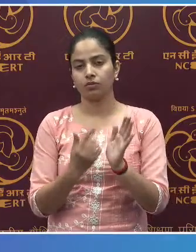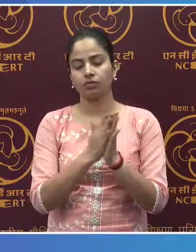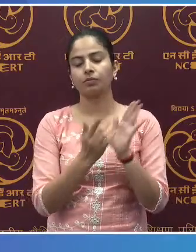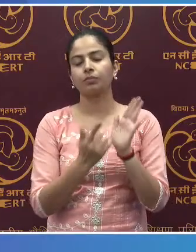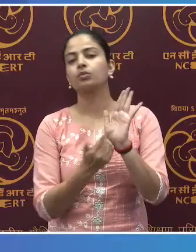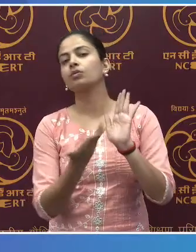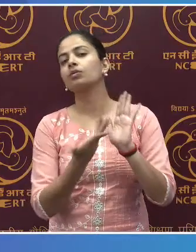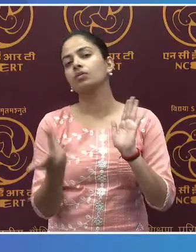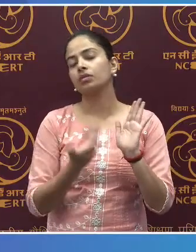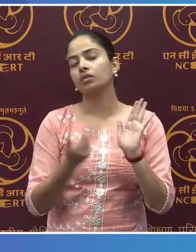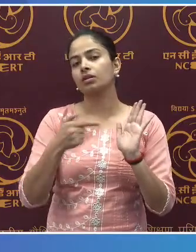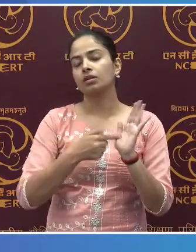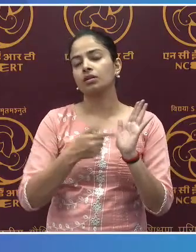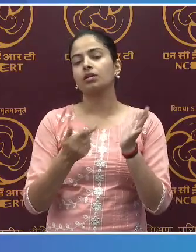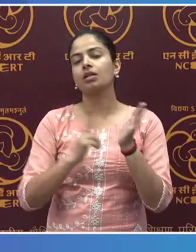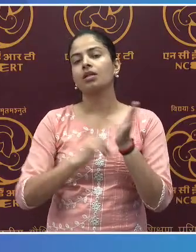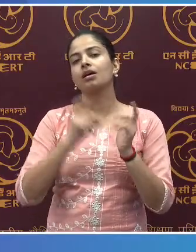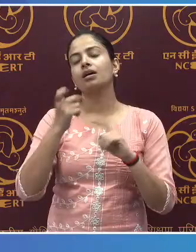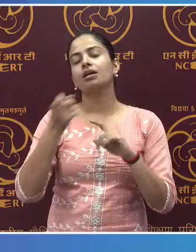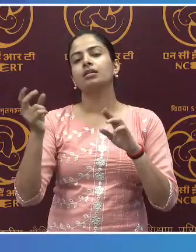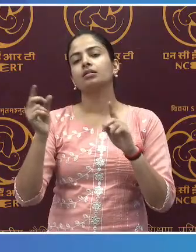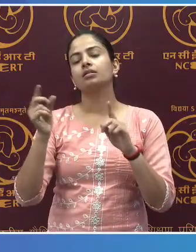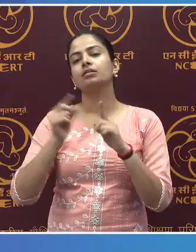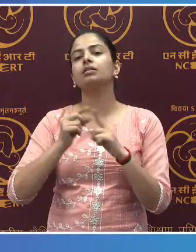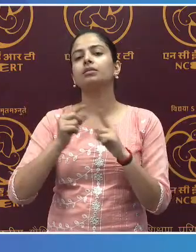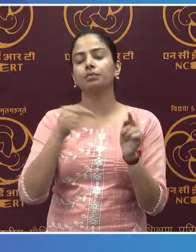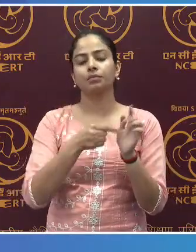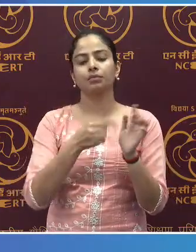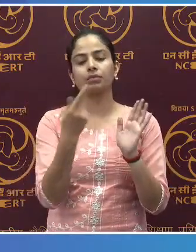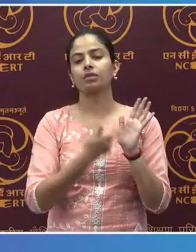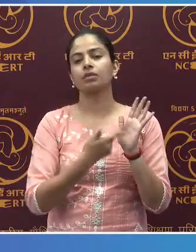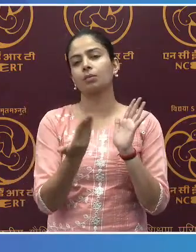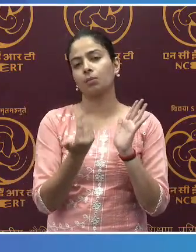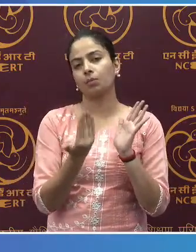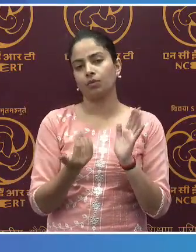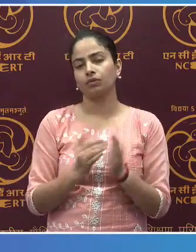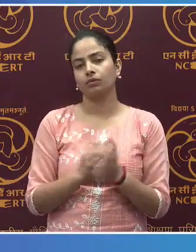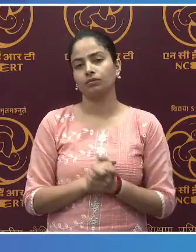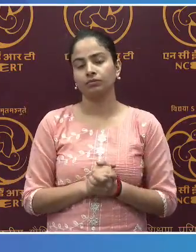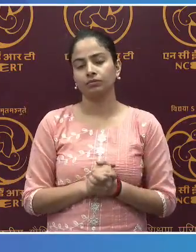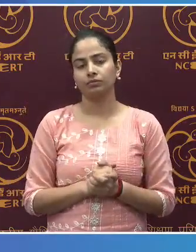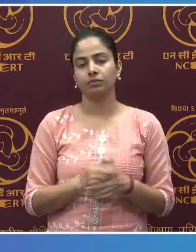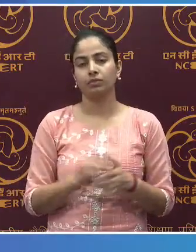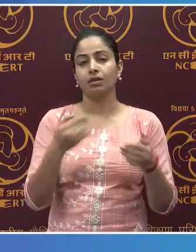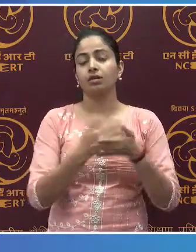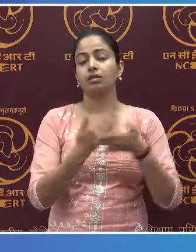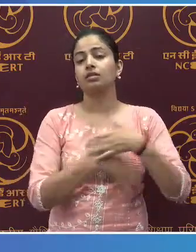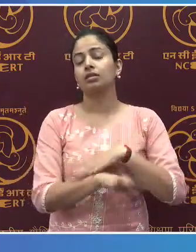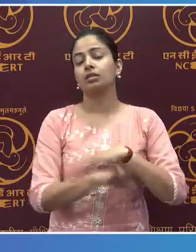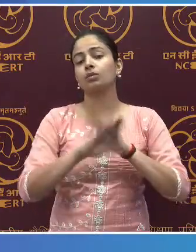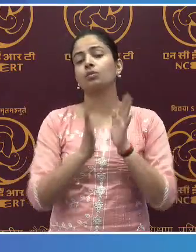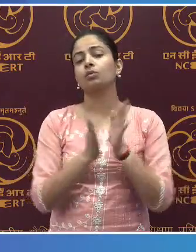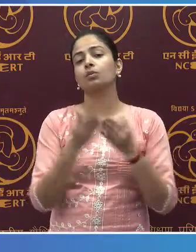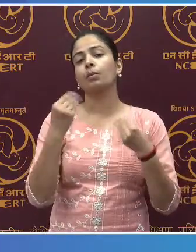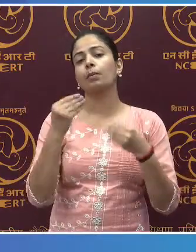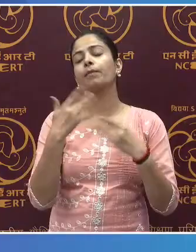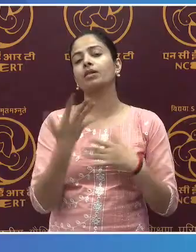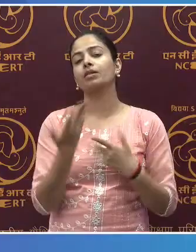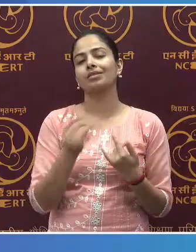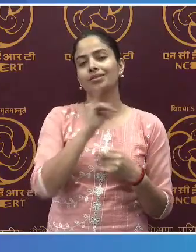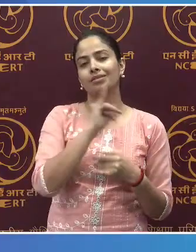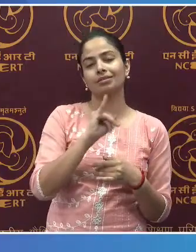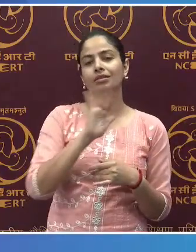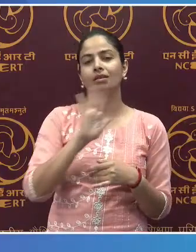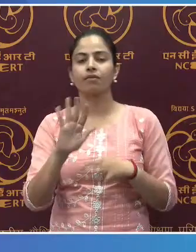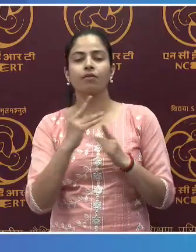to show you is that is the National Education Policy. You can see that is in my hand. Yes. This is the around 64-65 page document that really visualize